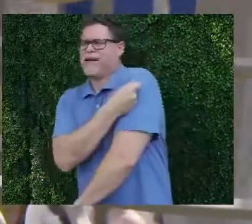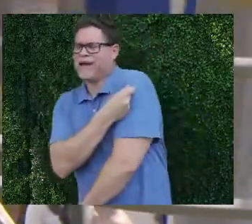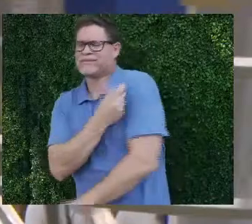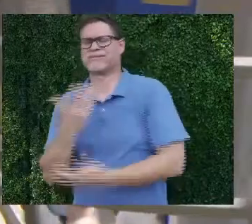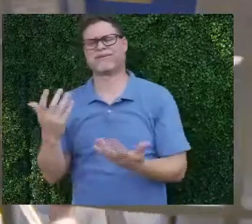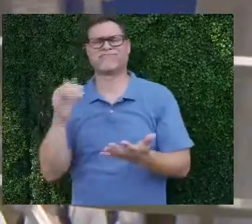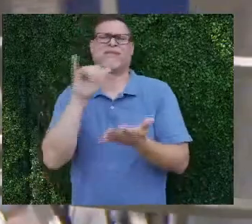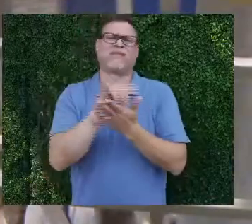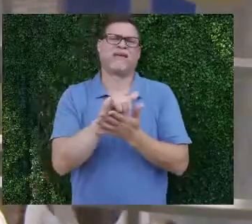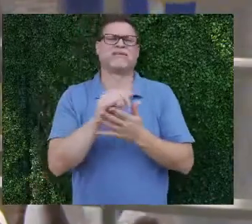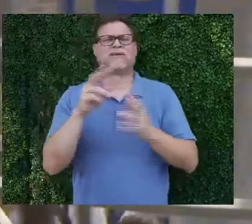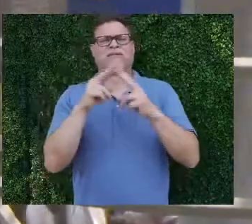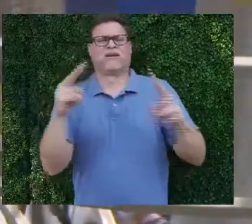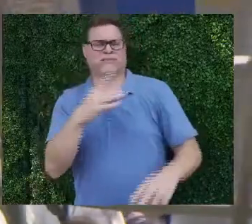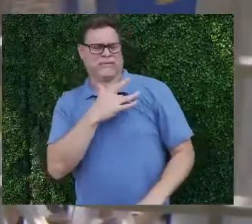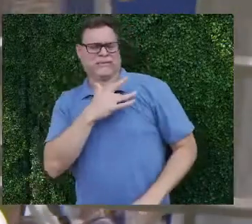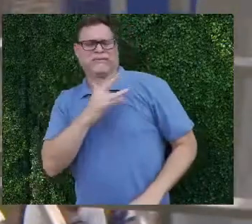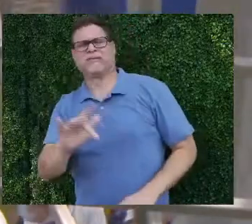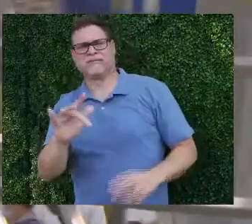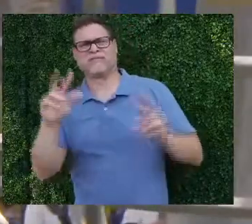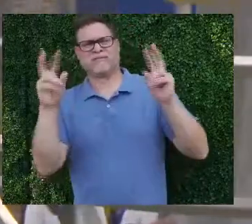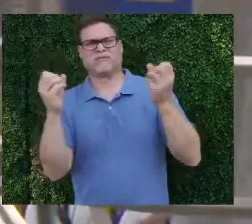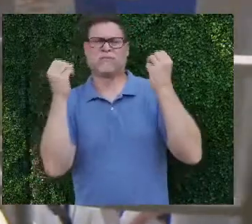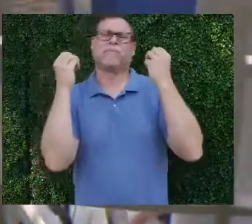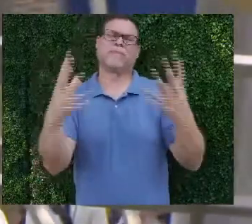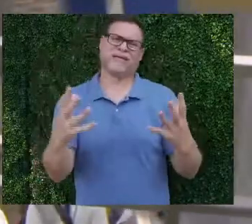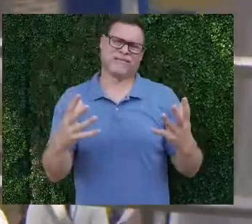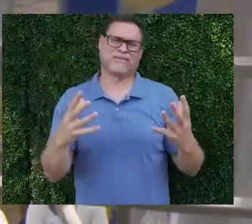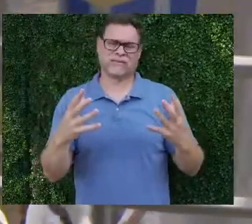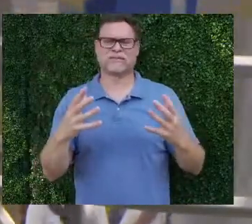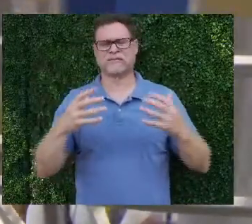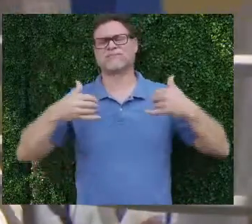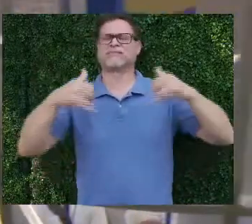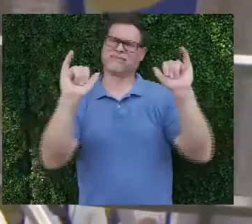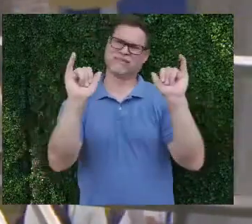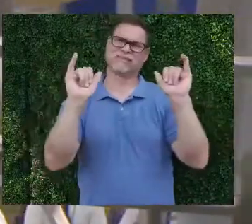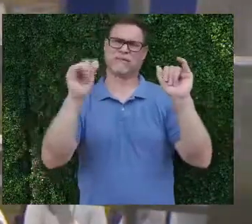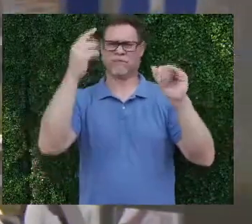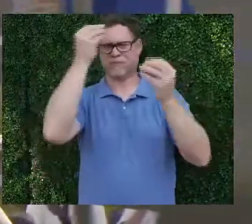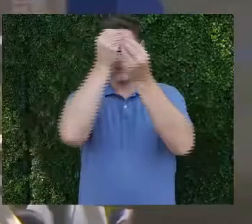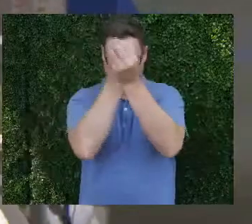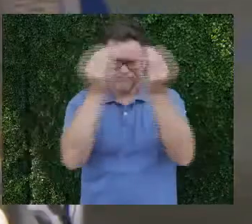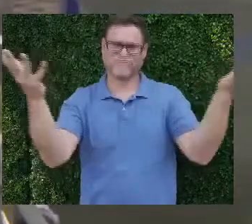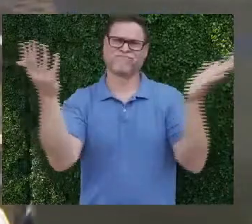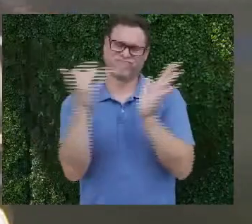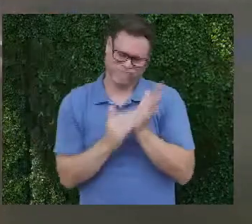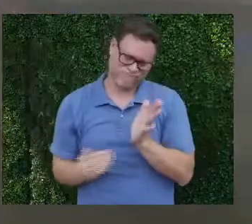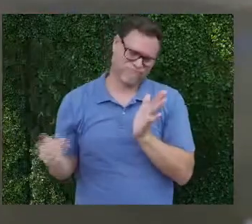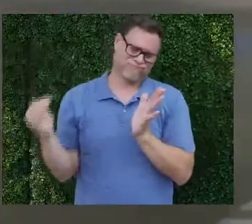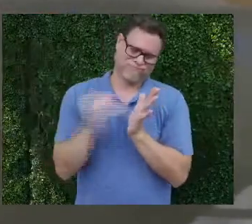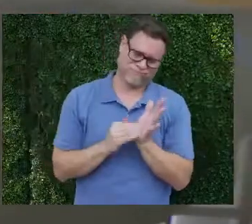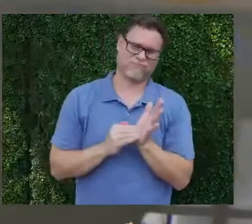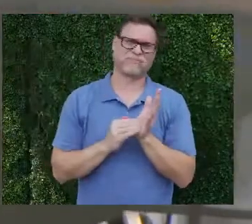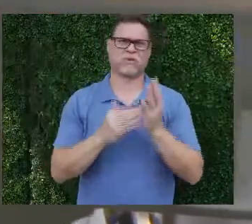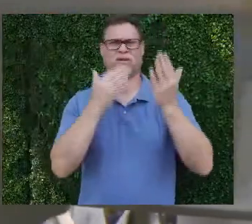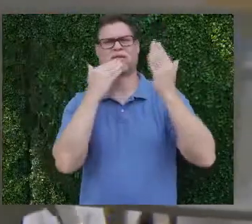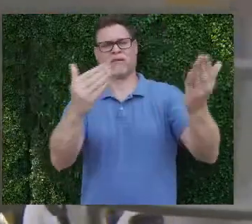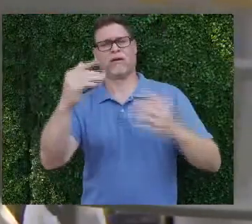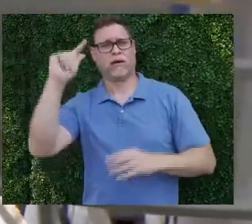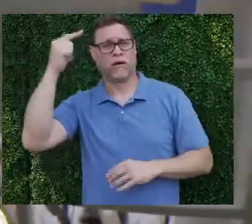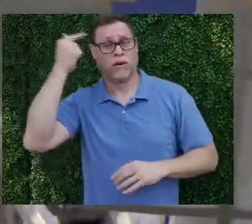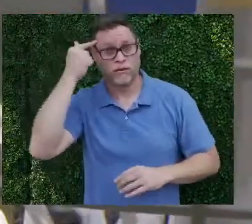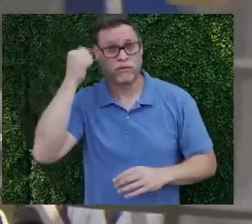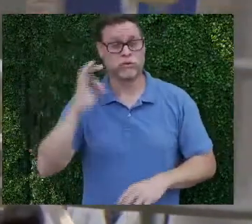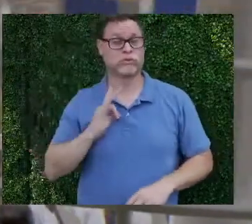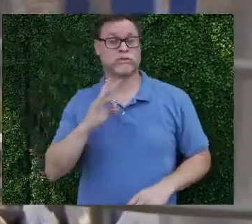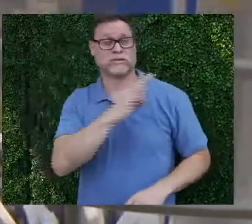I know that that's a very sensitive issue for so many of us, but it's one that has to be stated over and over again. I want to thank the governor and